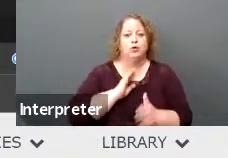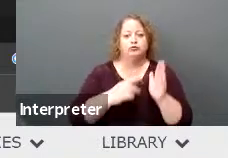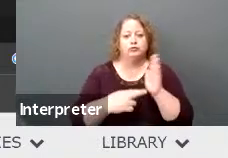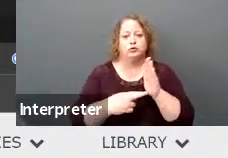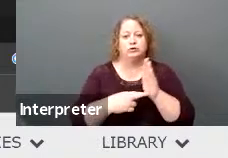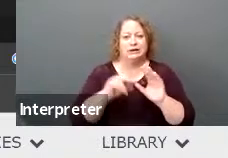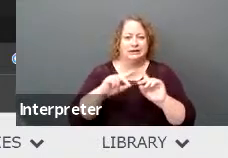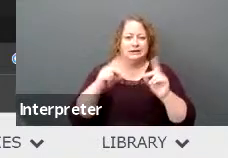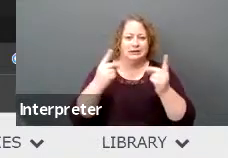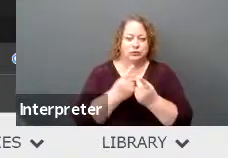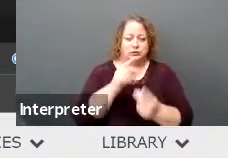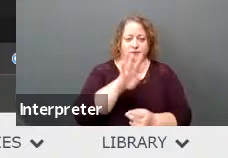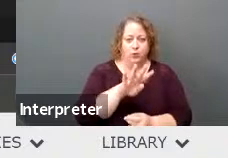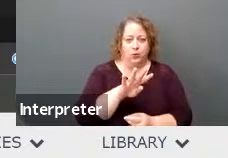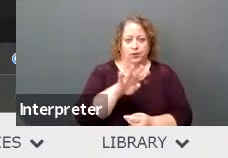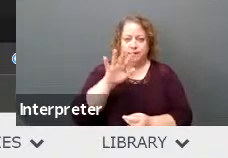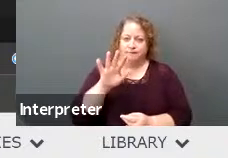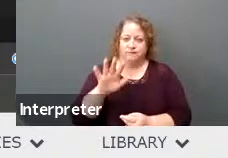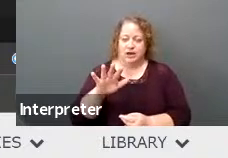6.